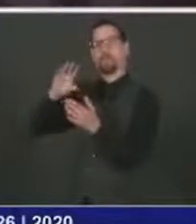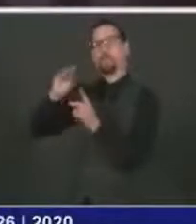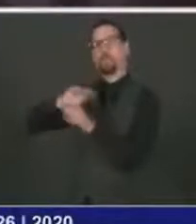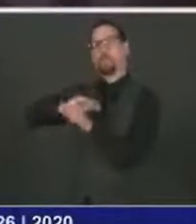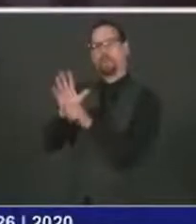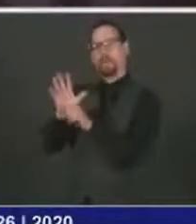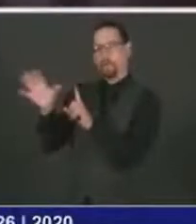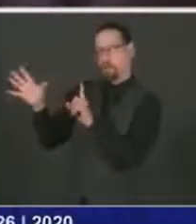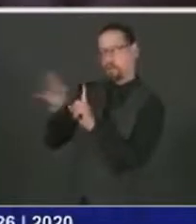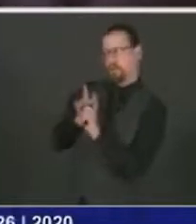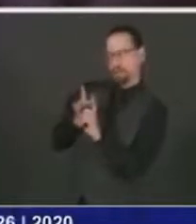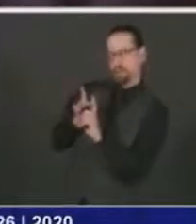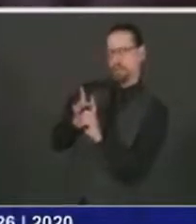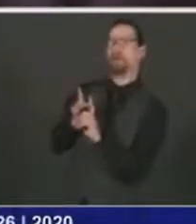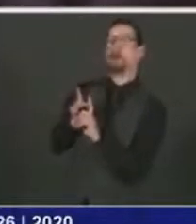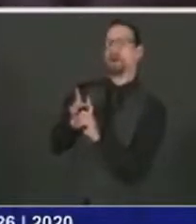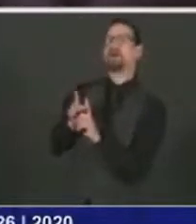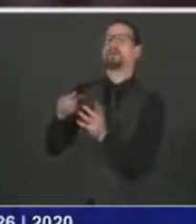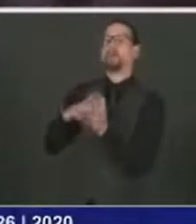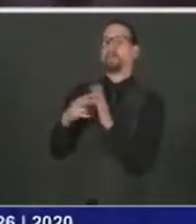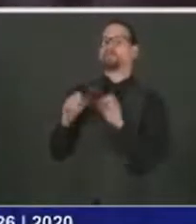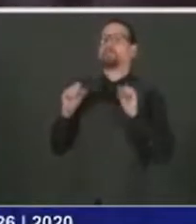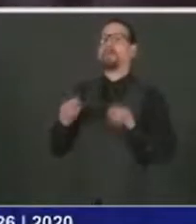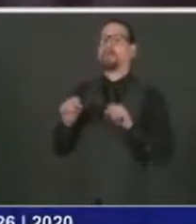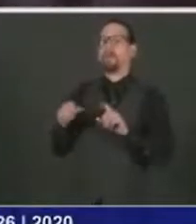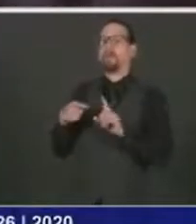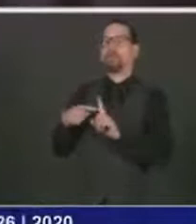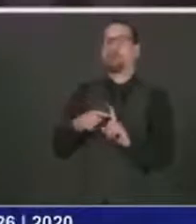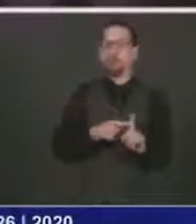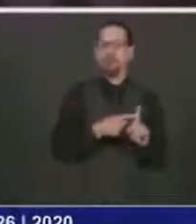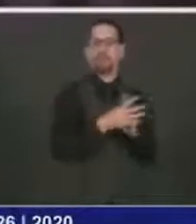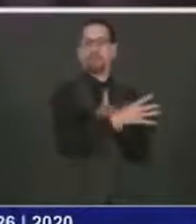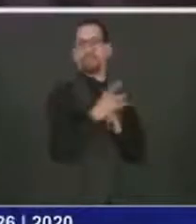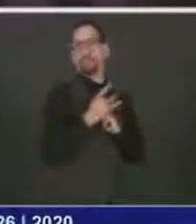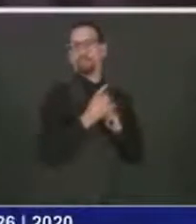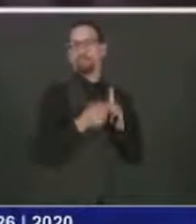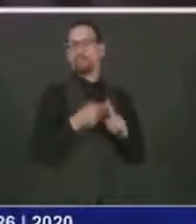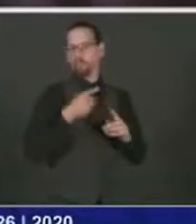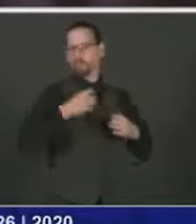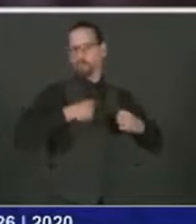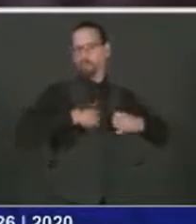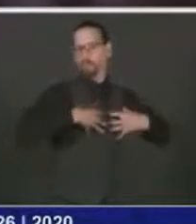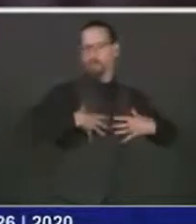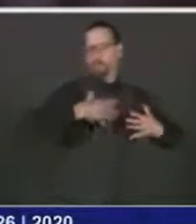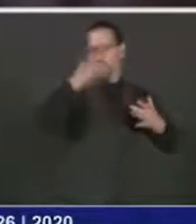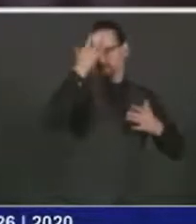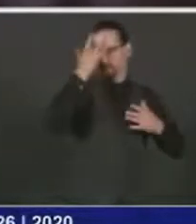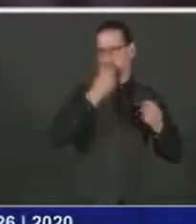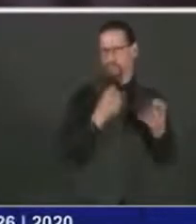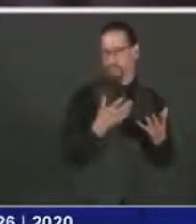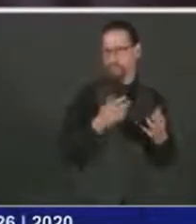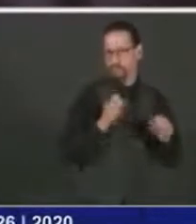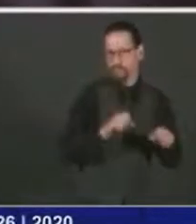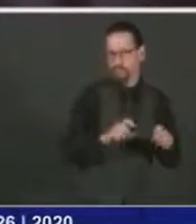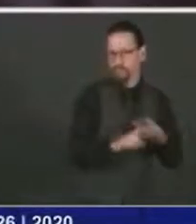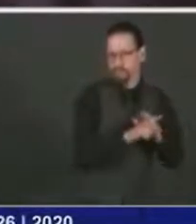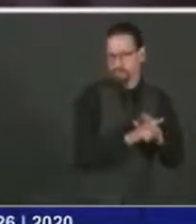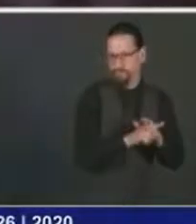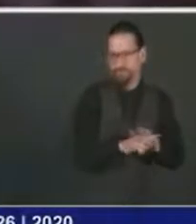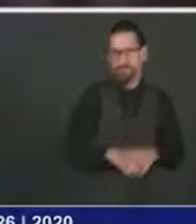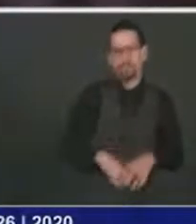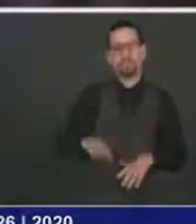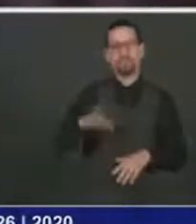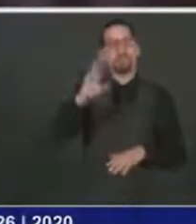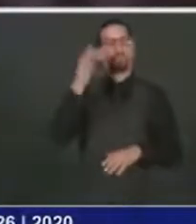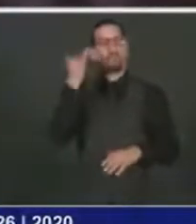make sure that everyone has the tools and information that we continue to share about how to stop